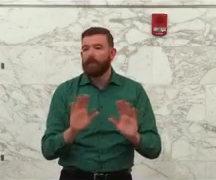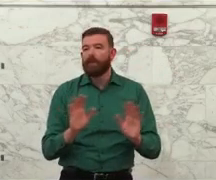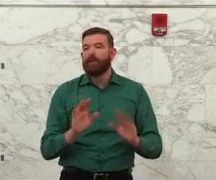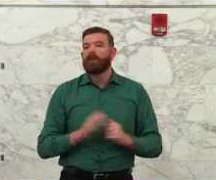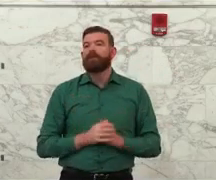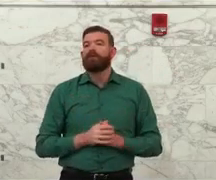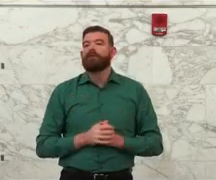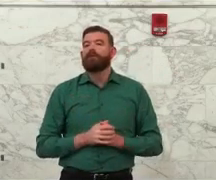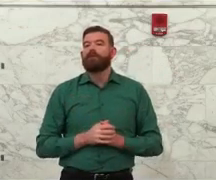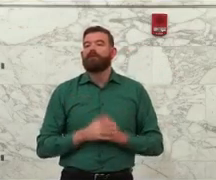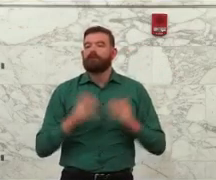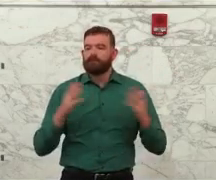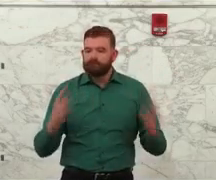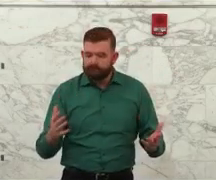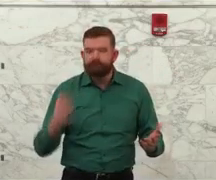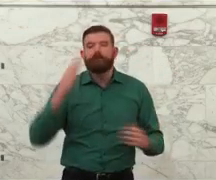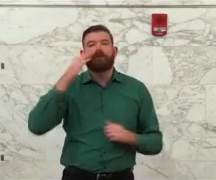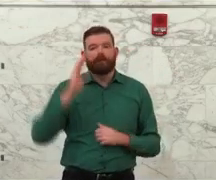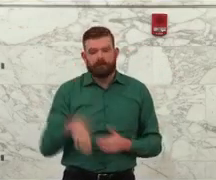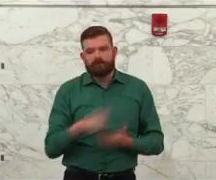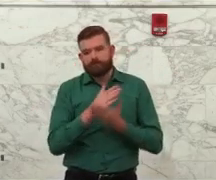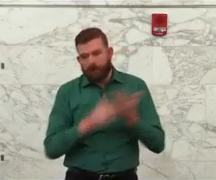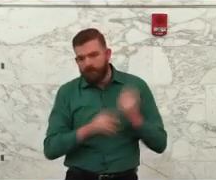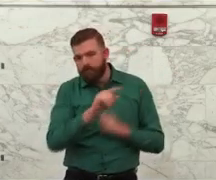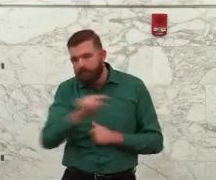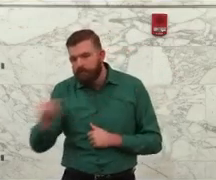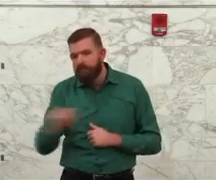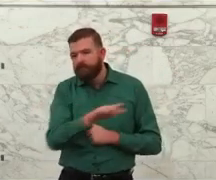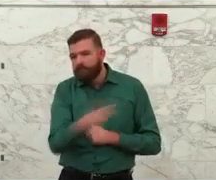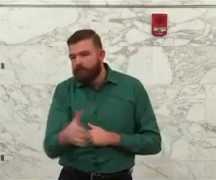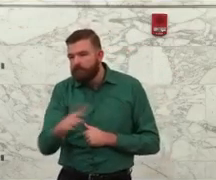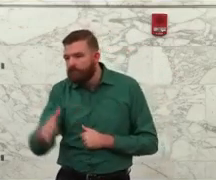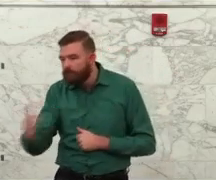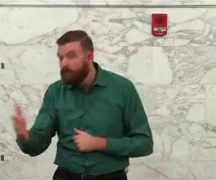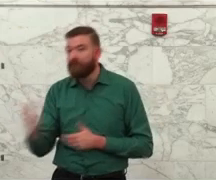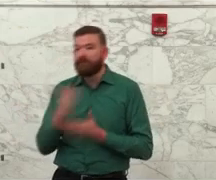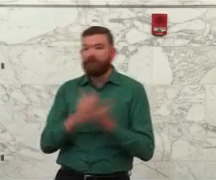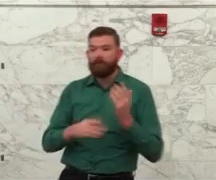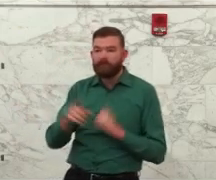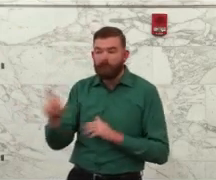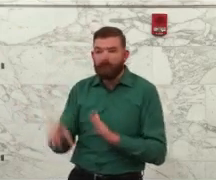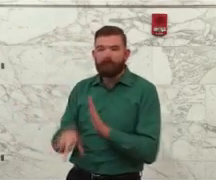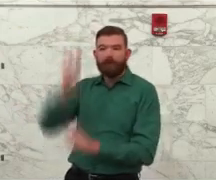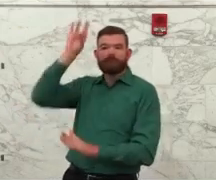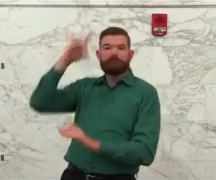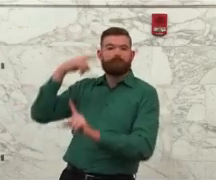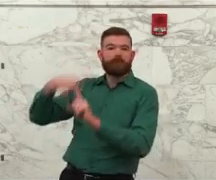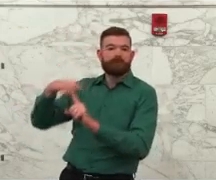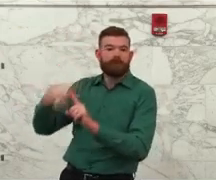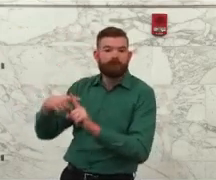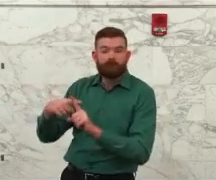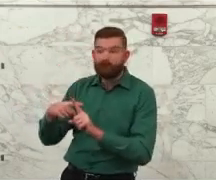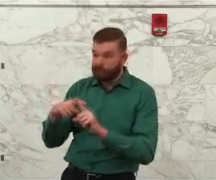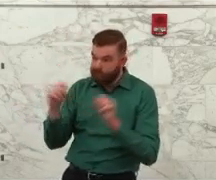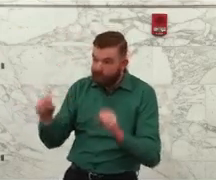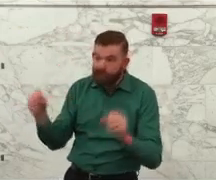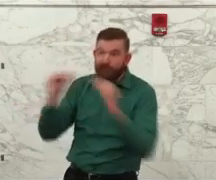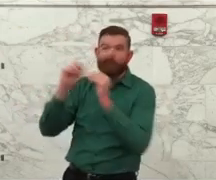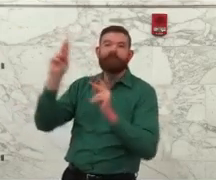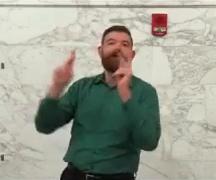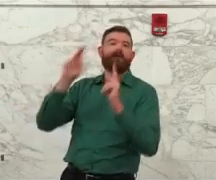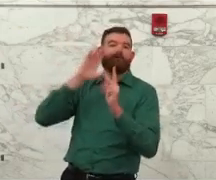well as folks who either are positive testing or will positive test, with all of that clearly in mind, that I make